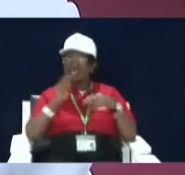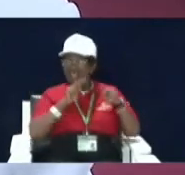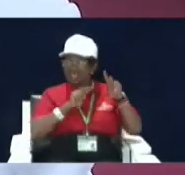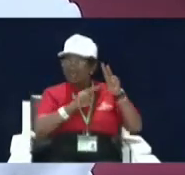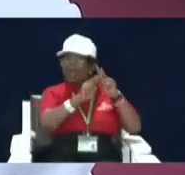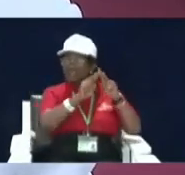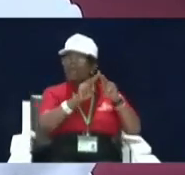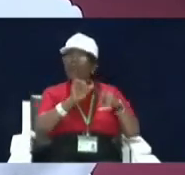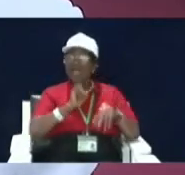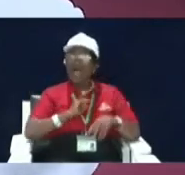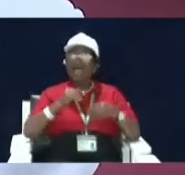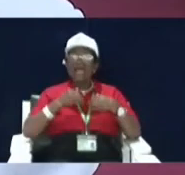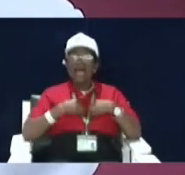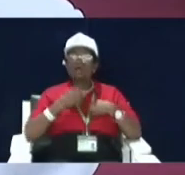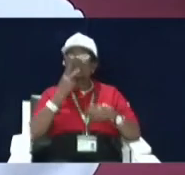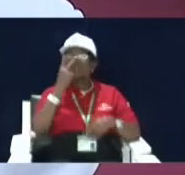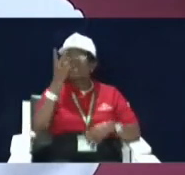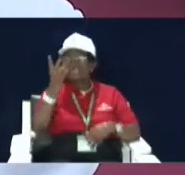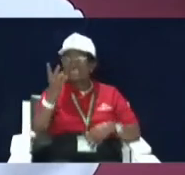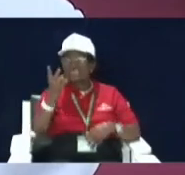I have seen